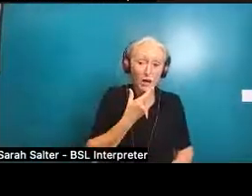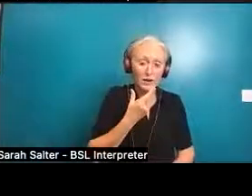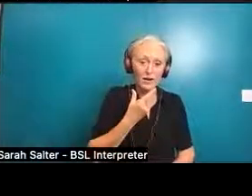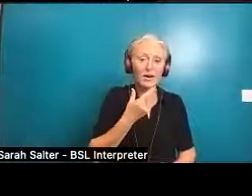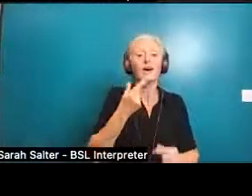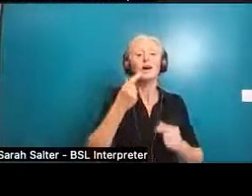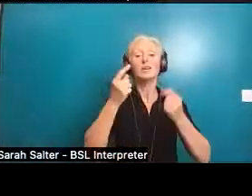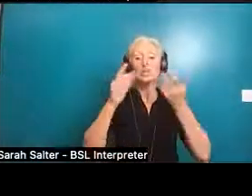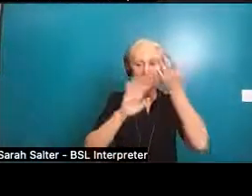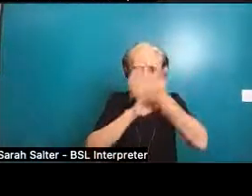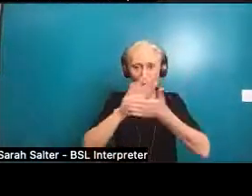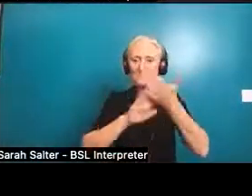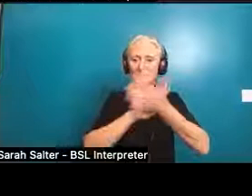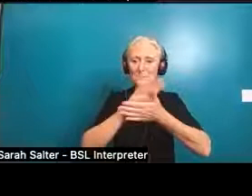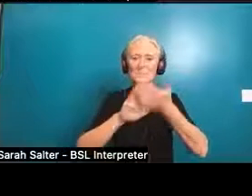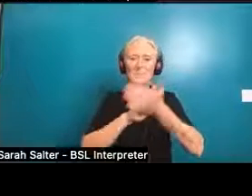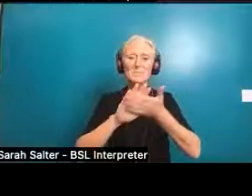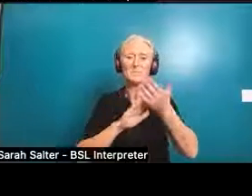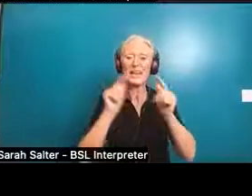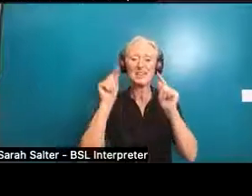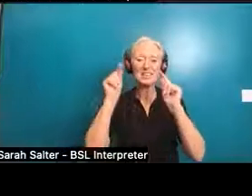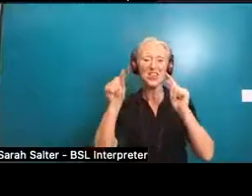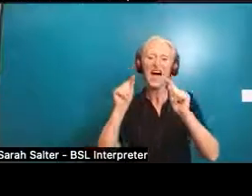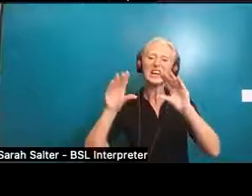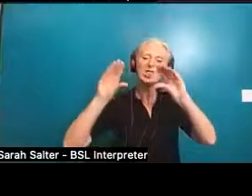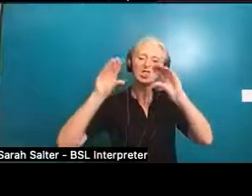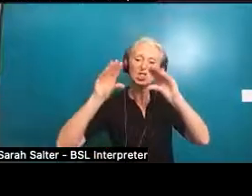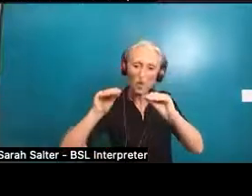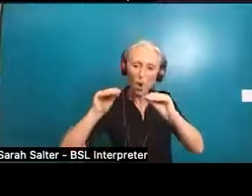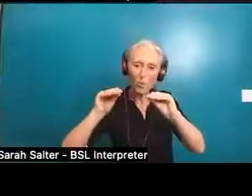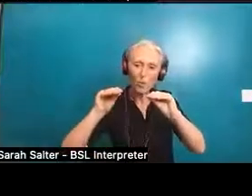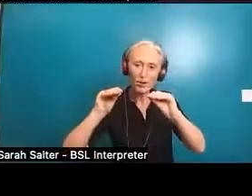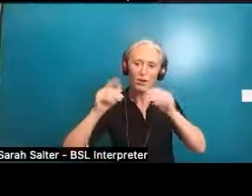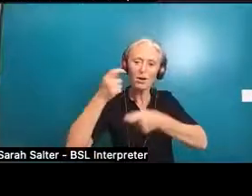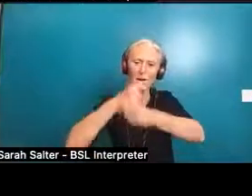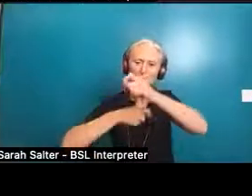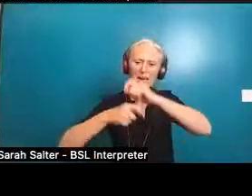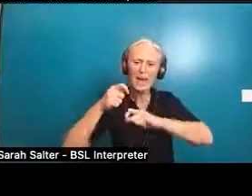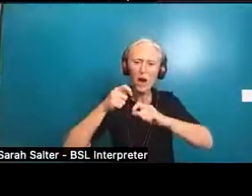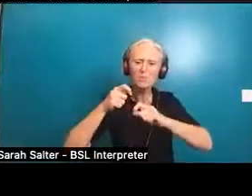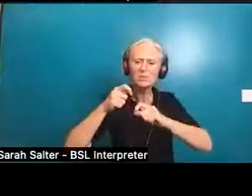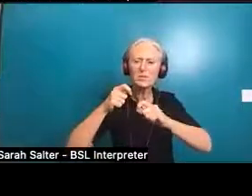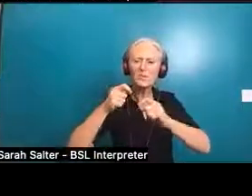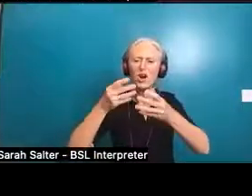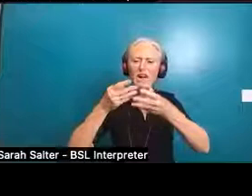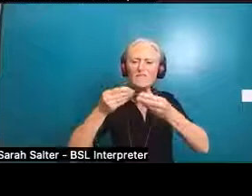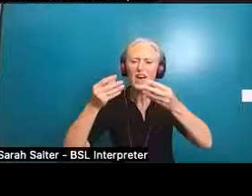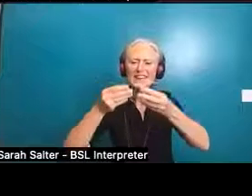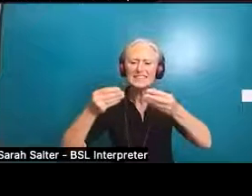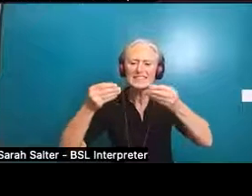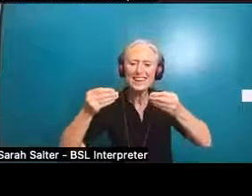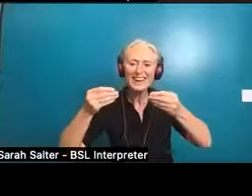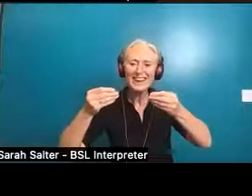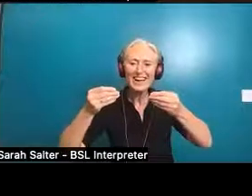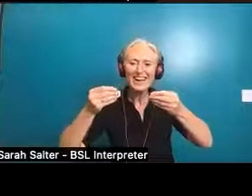weakens the recognition of these abnormal stop signals, and it can override it, basically changing, like